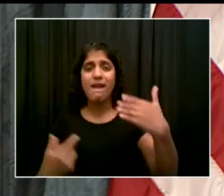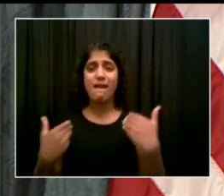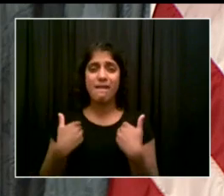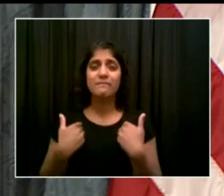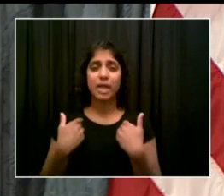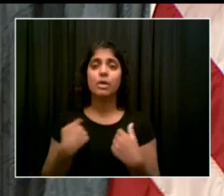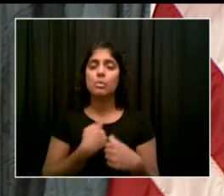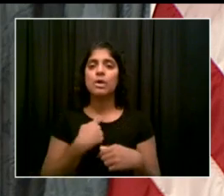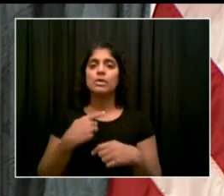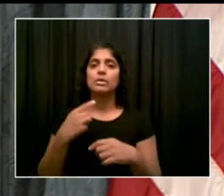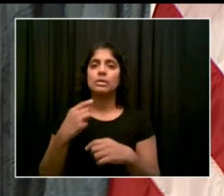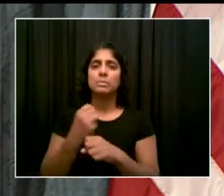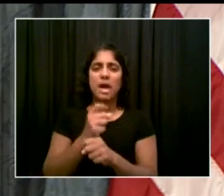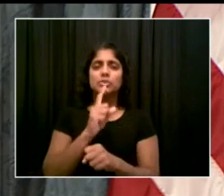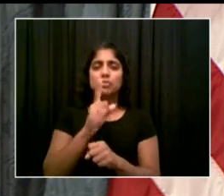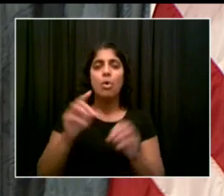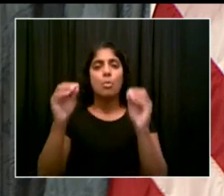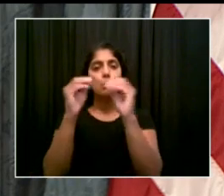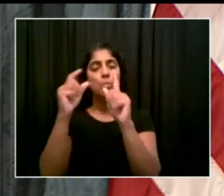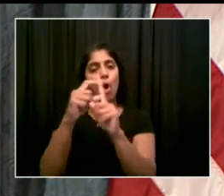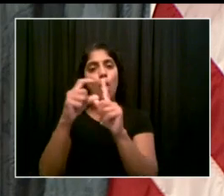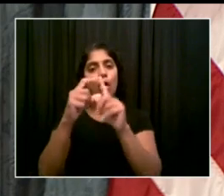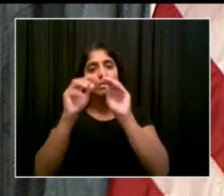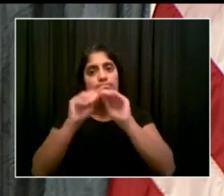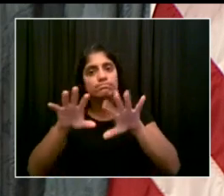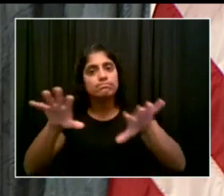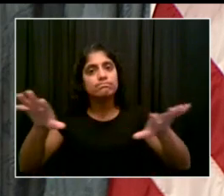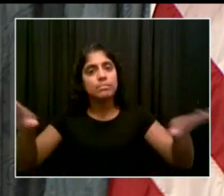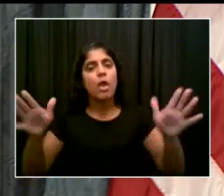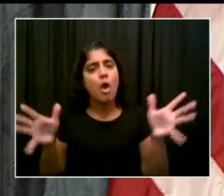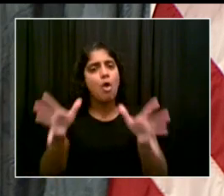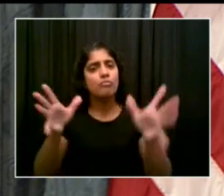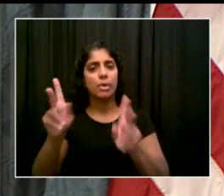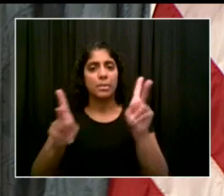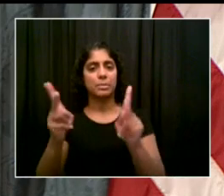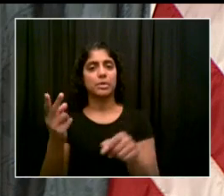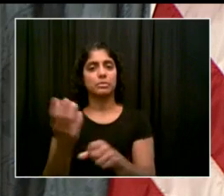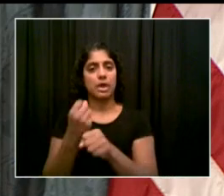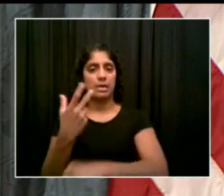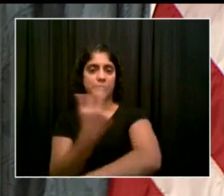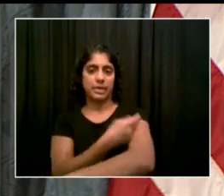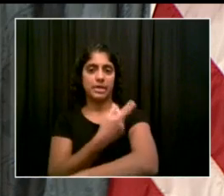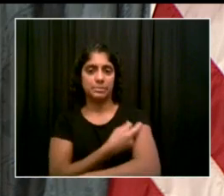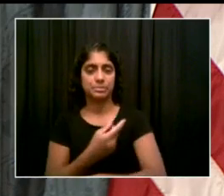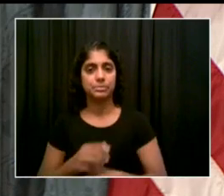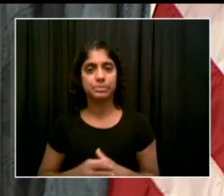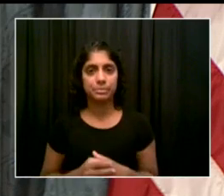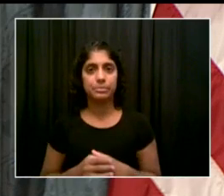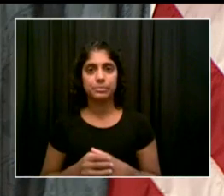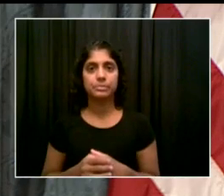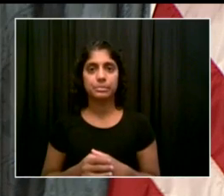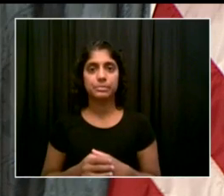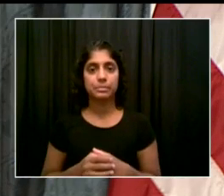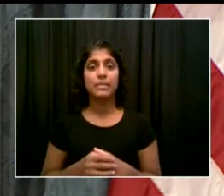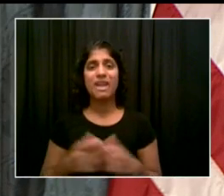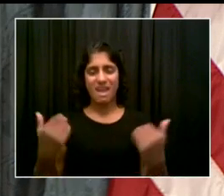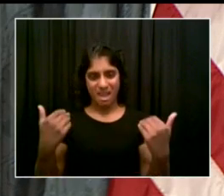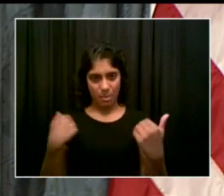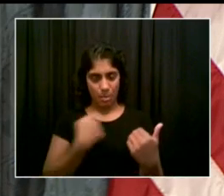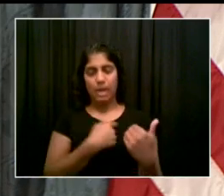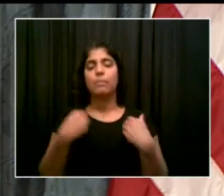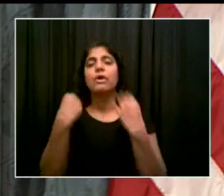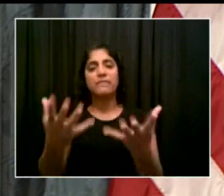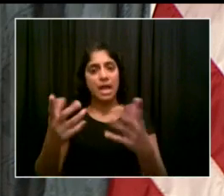in the first language that any patient or any community member speaks. We